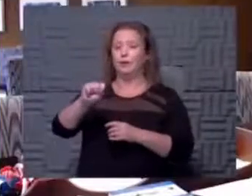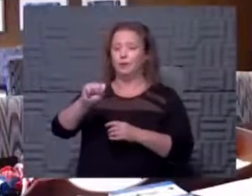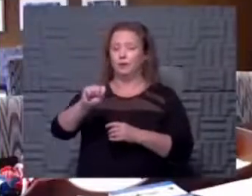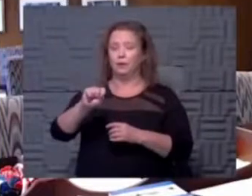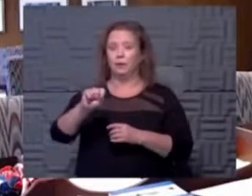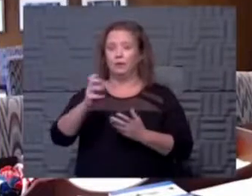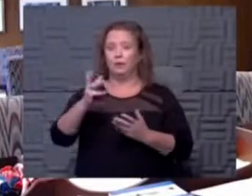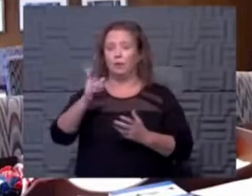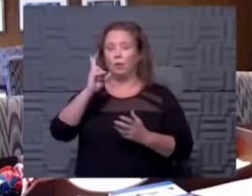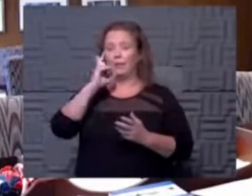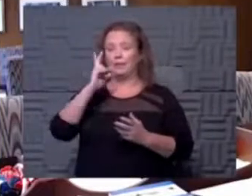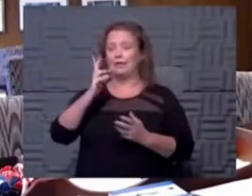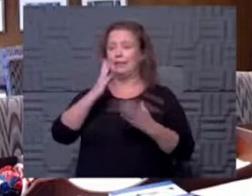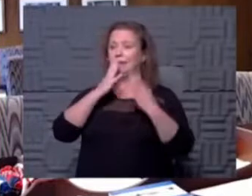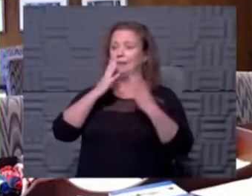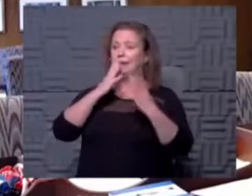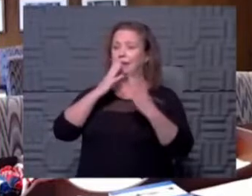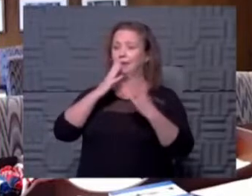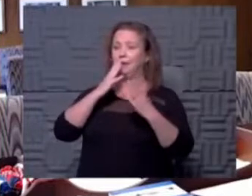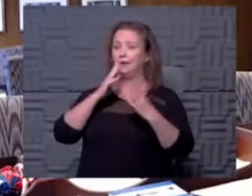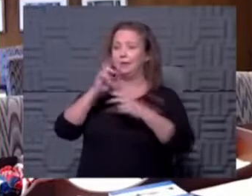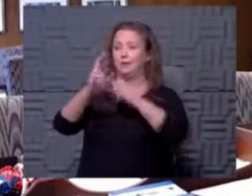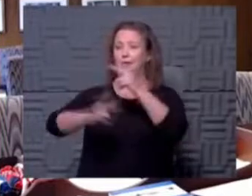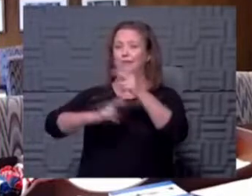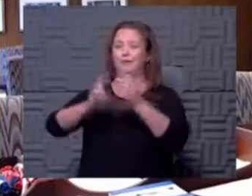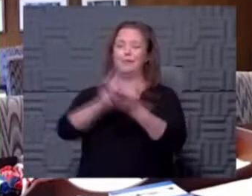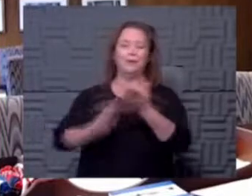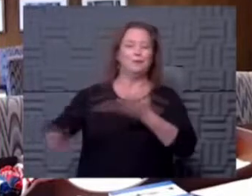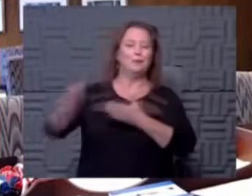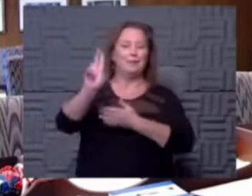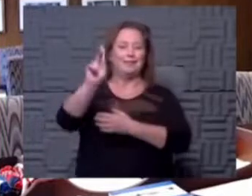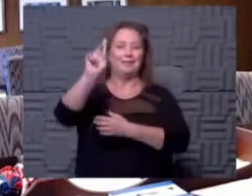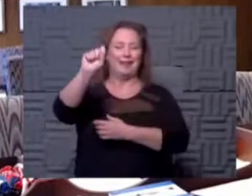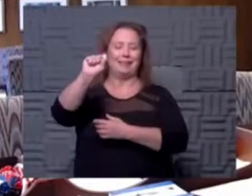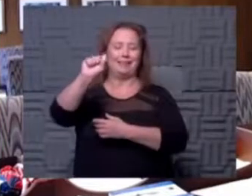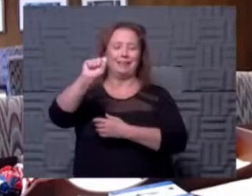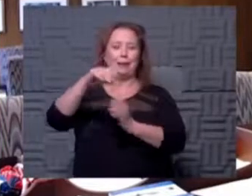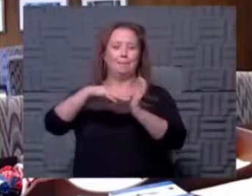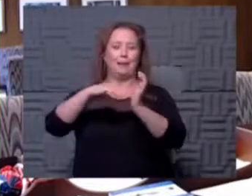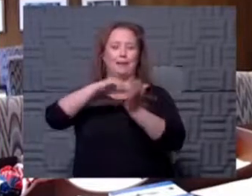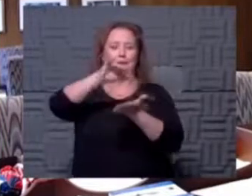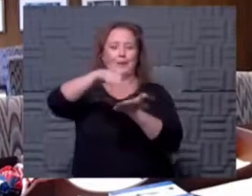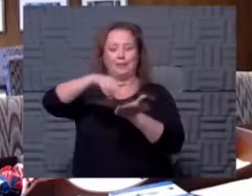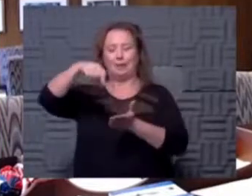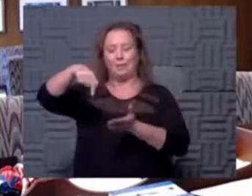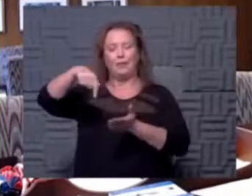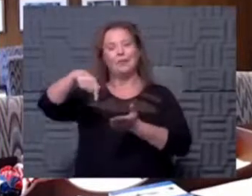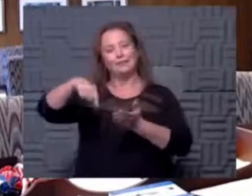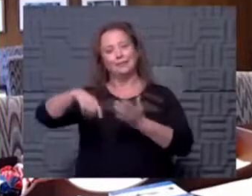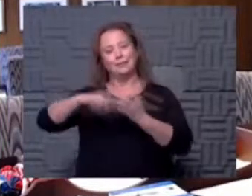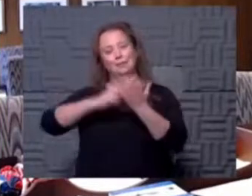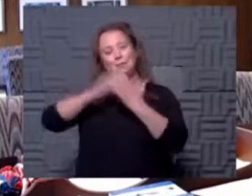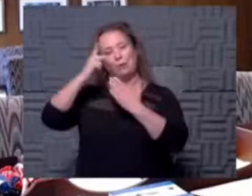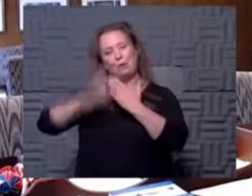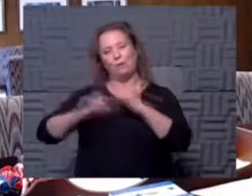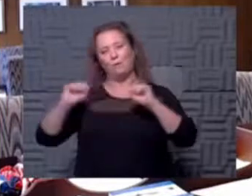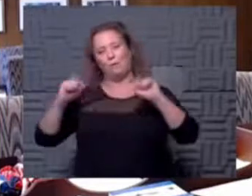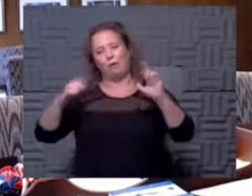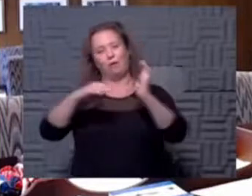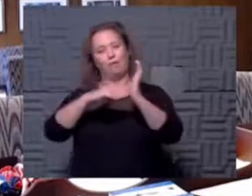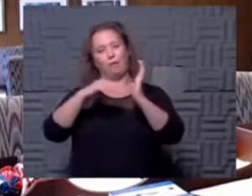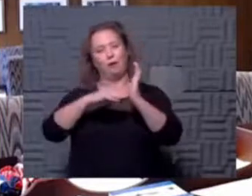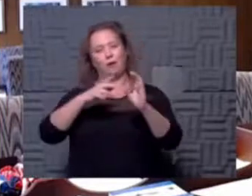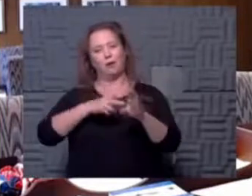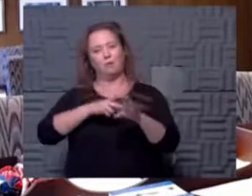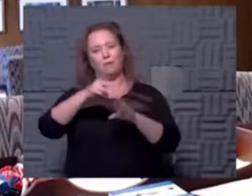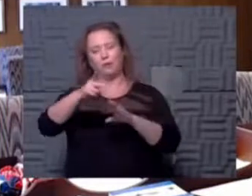want to say thanks to the University of Kansas Medical Center for doing this, and for all of our medical